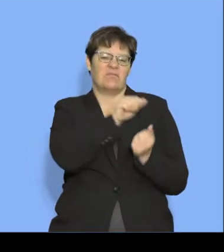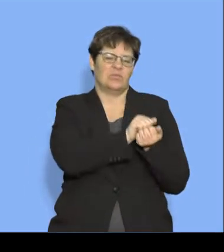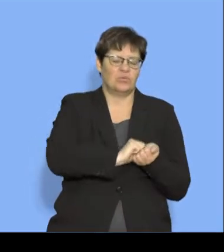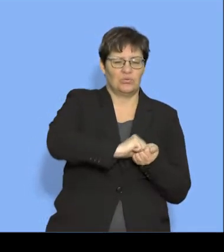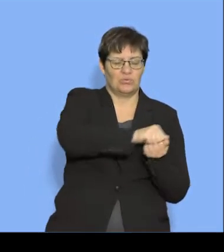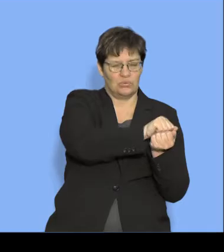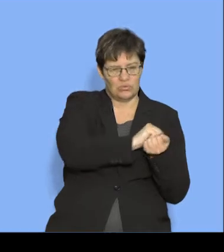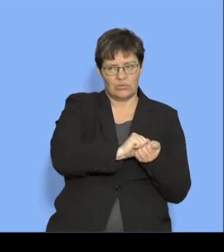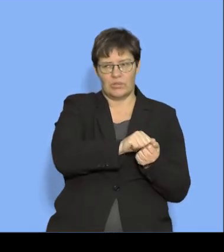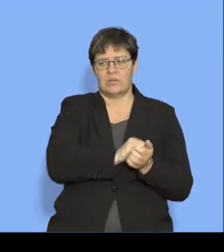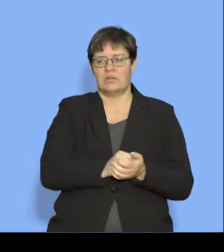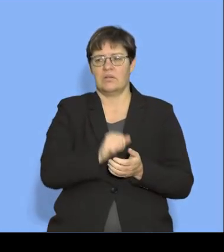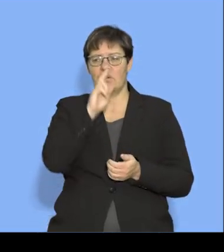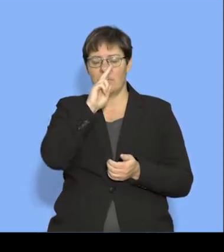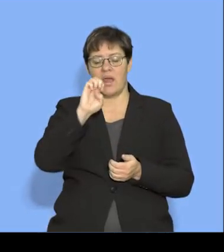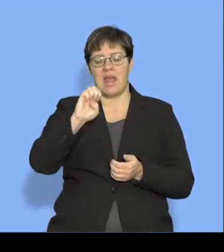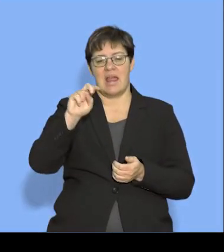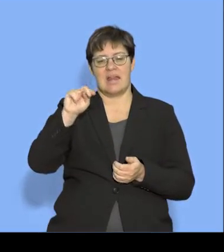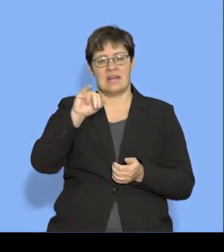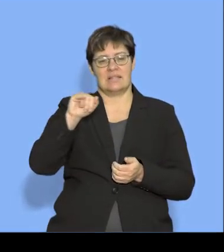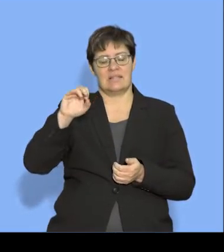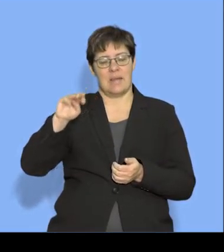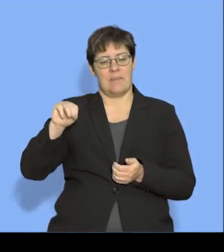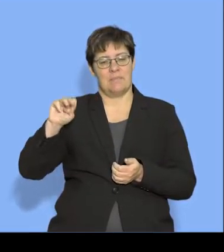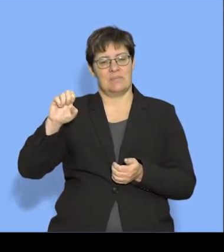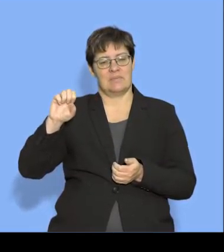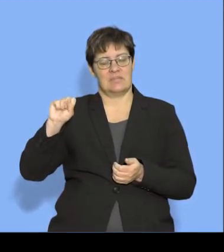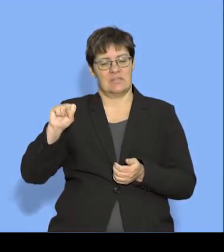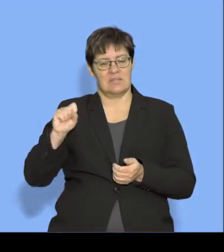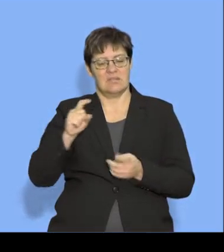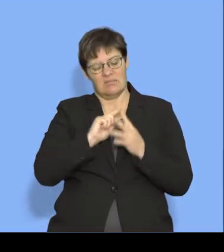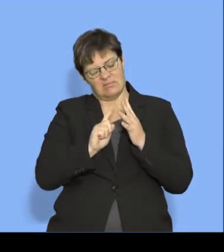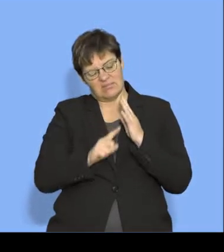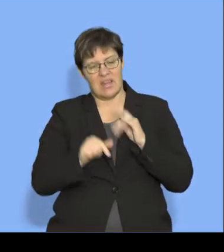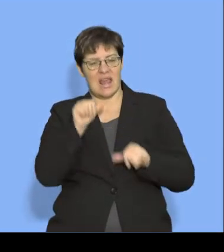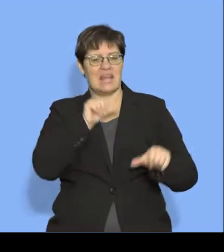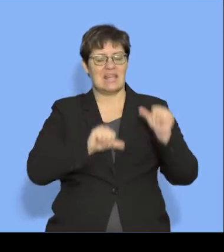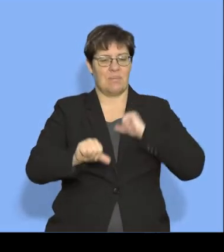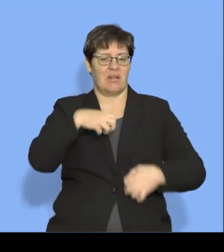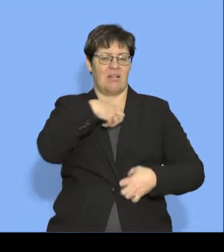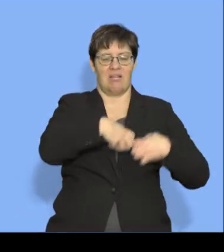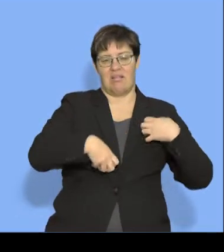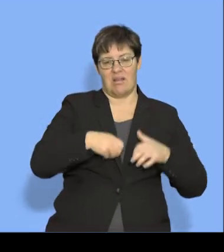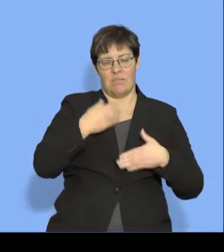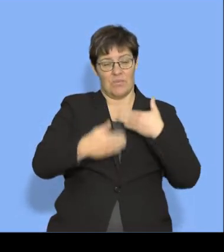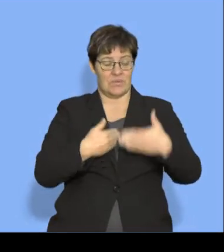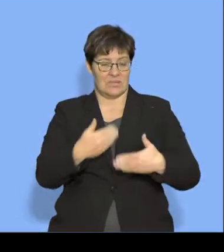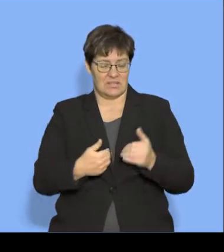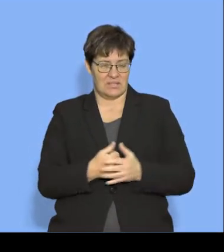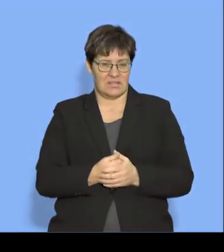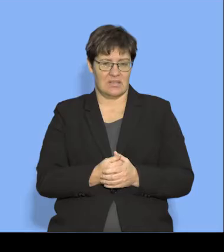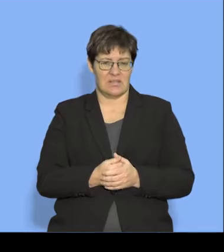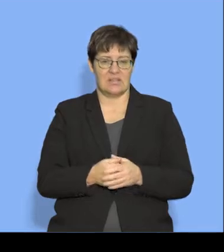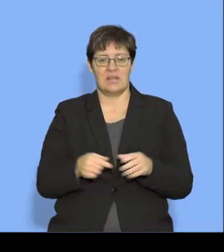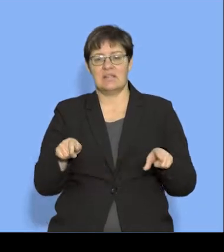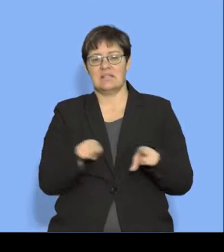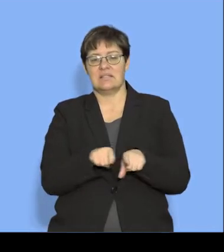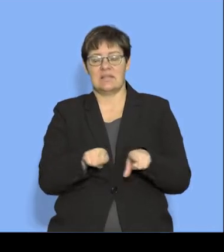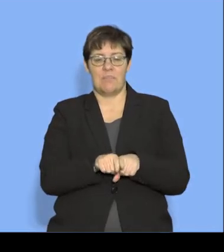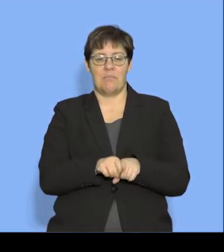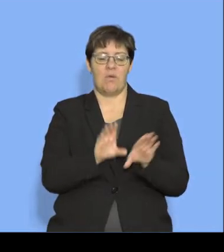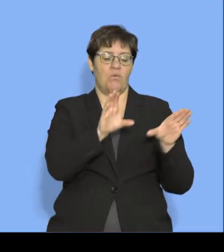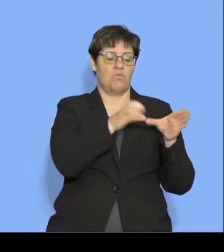chewing. We looked at enzymes and the different types of enzymes in the chemical digestion process. We also talked about the